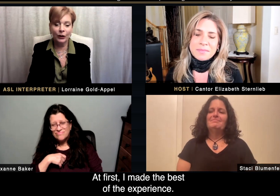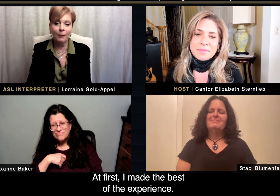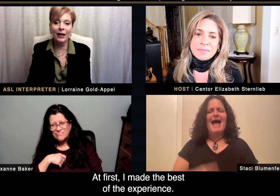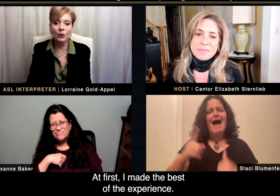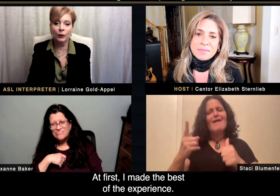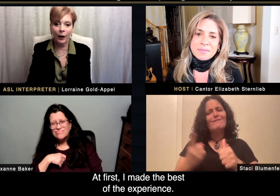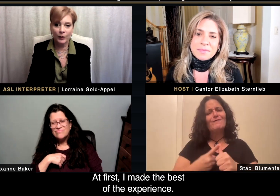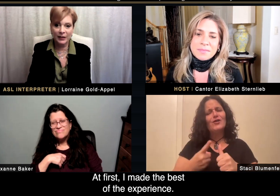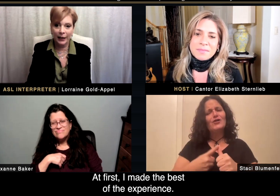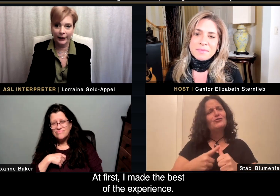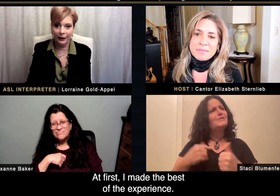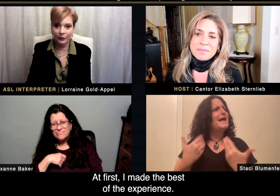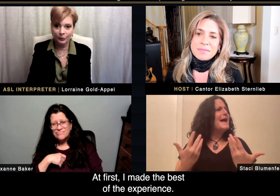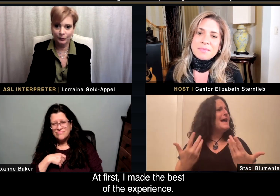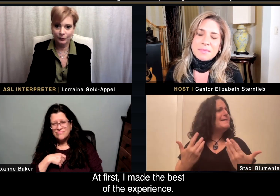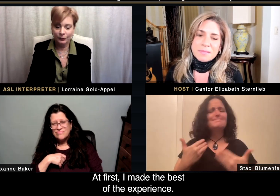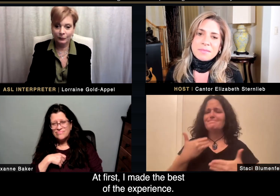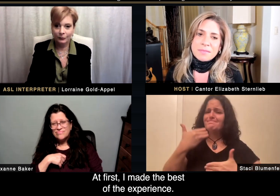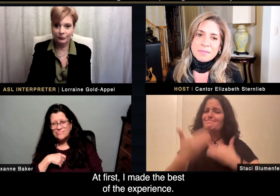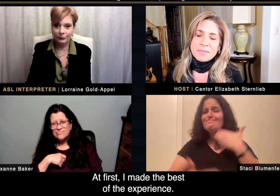So you can imagine what that was like.